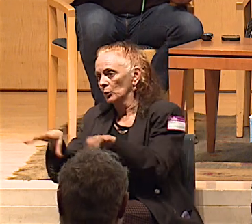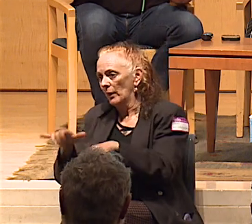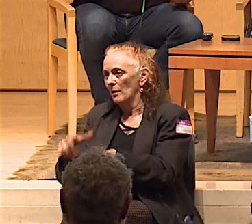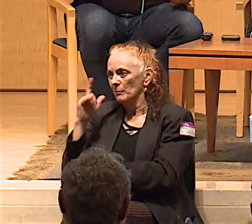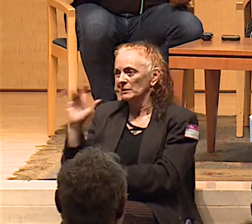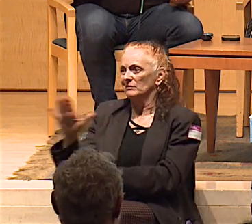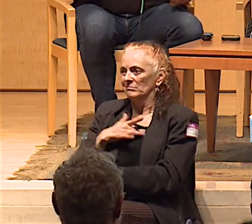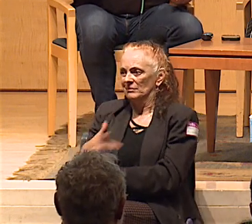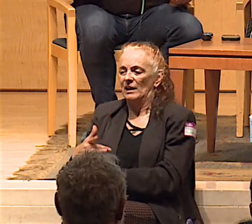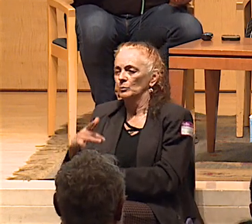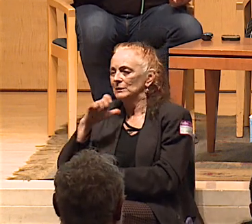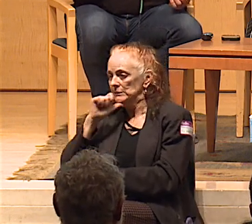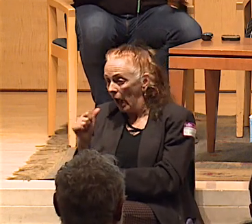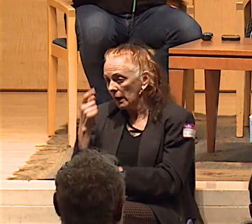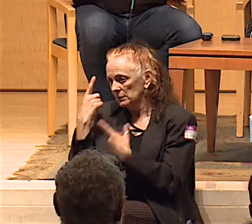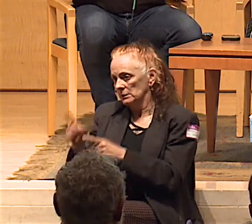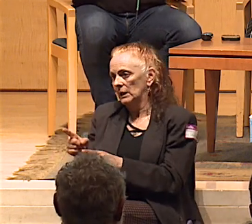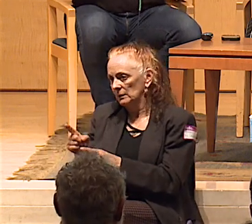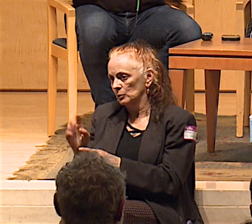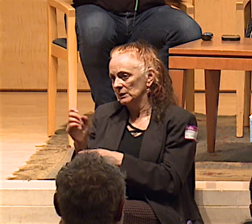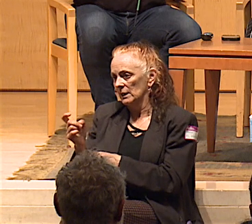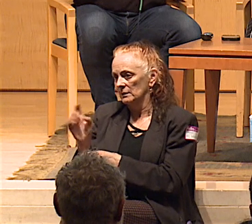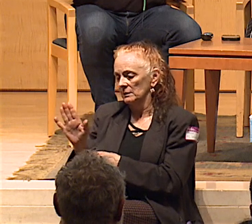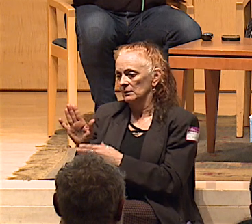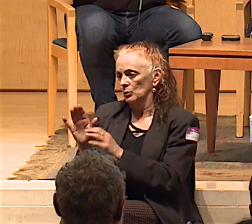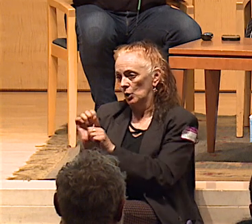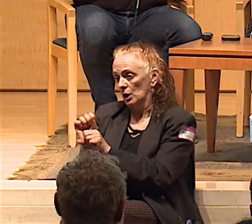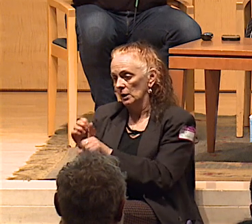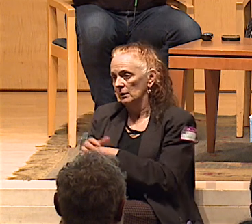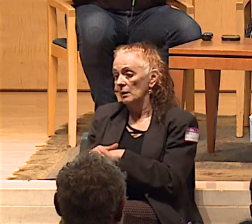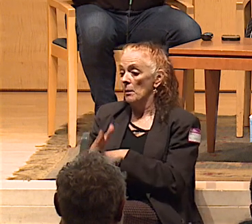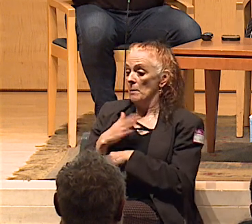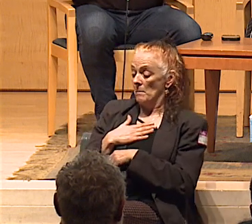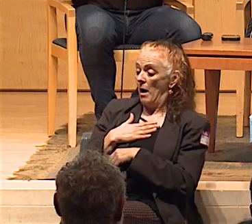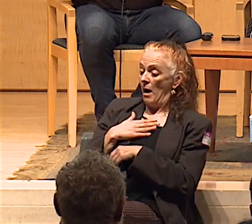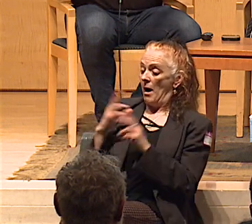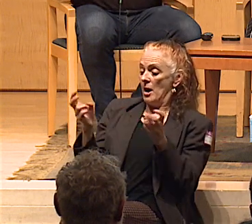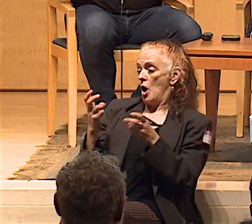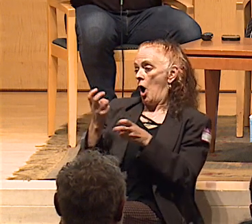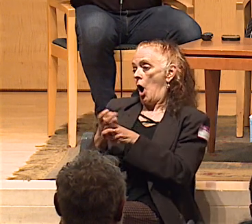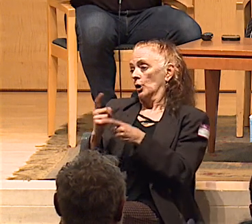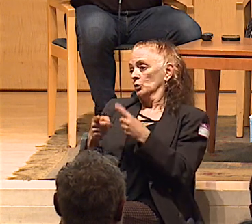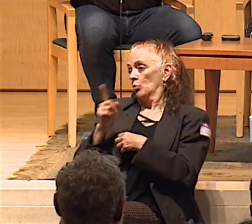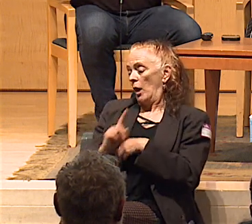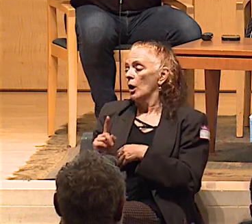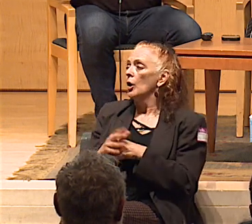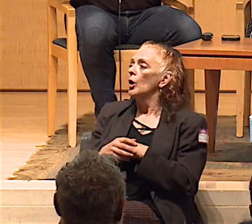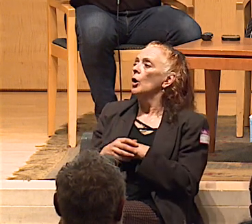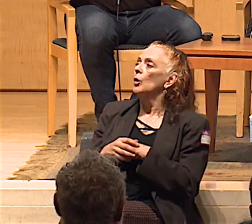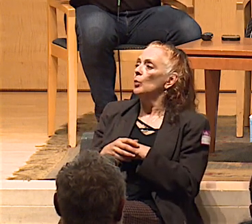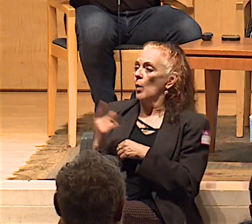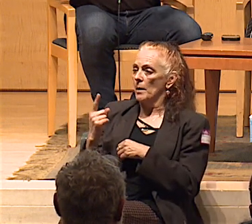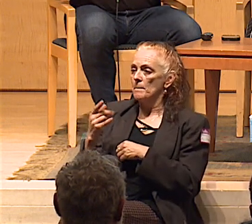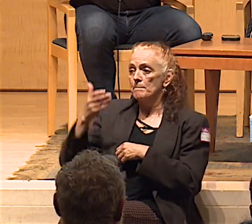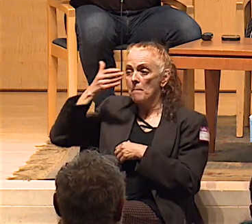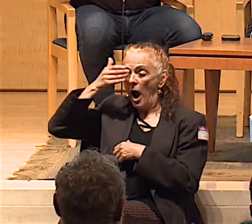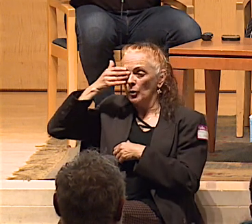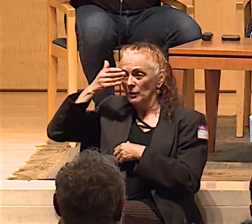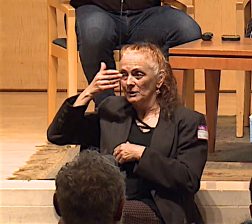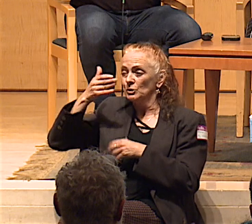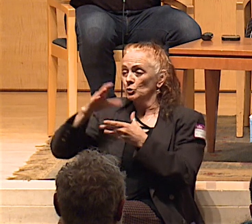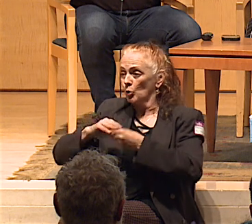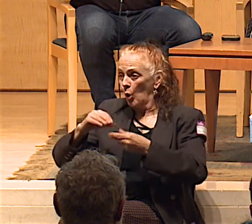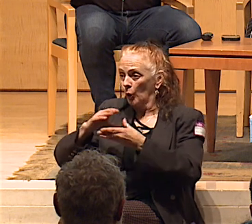know, challenge for him, which is really fascinating. I will say with my own work in Hard to Swallow, there's one pirate story that sort of started off campy and